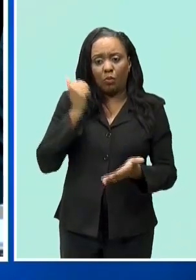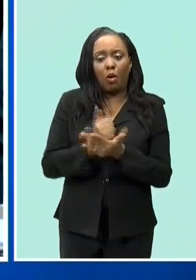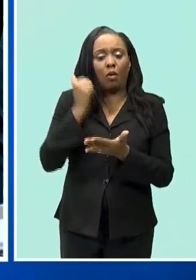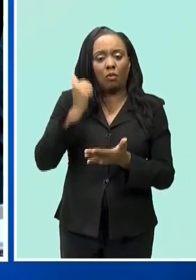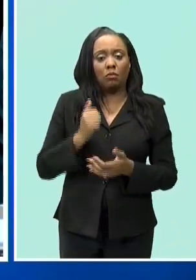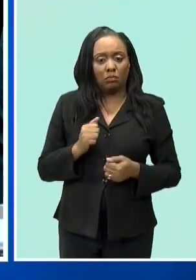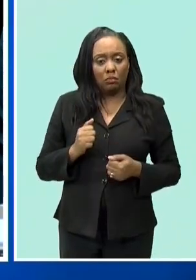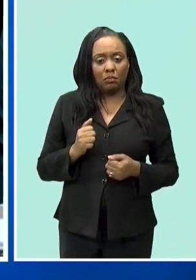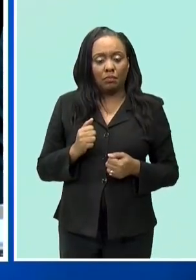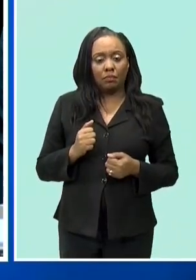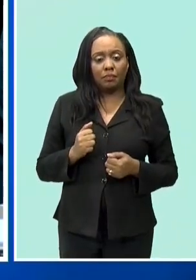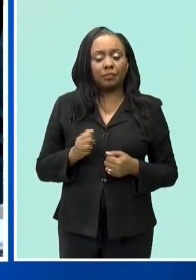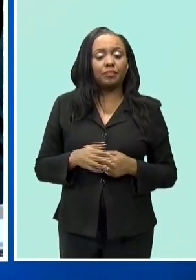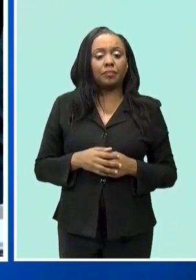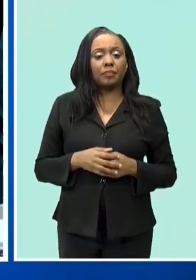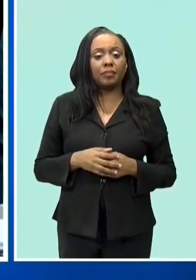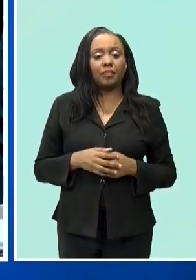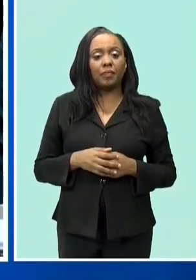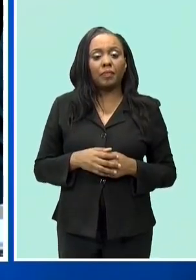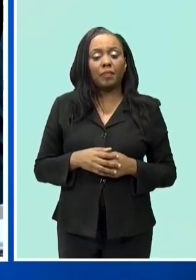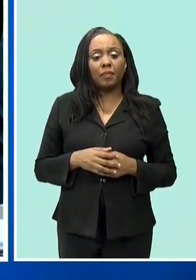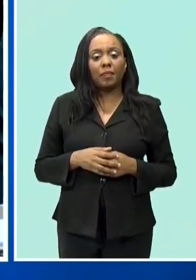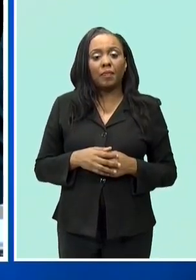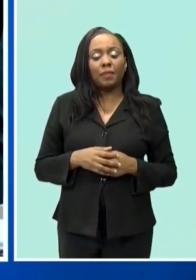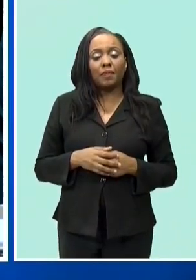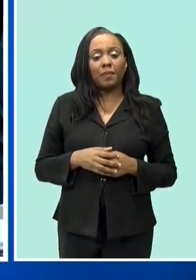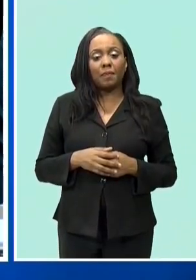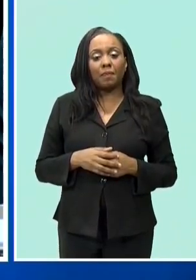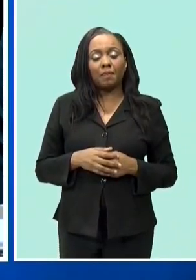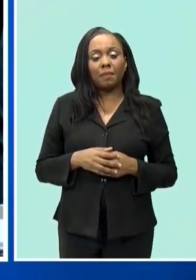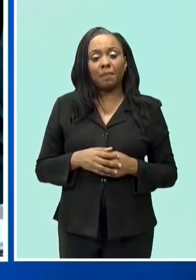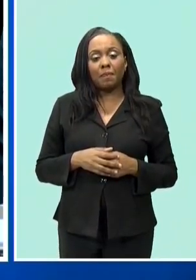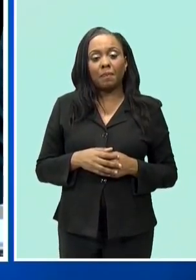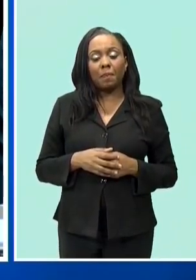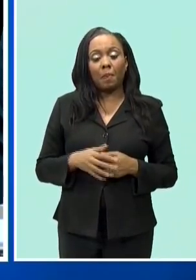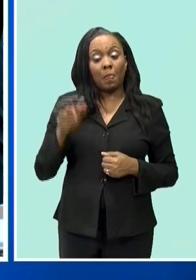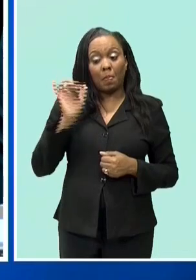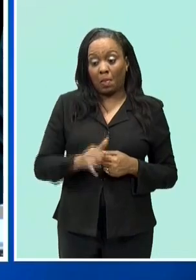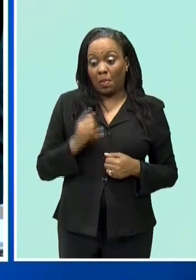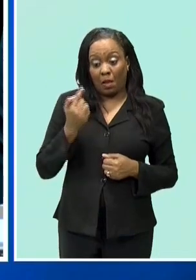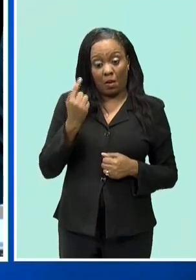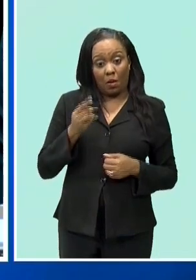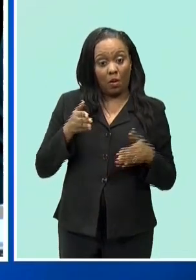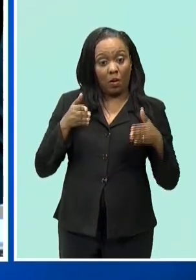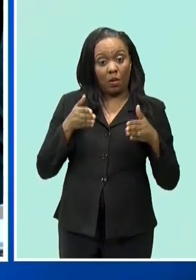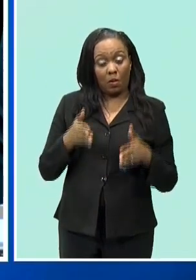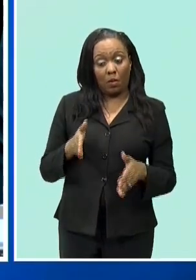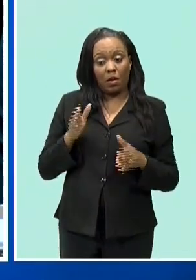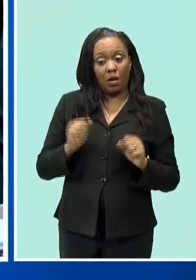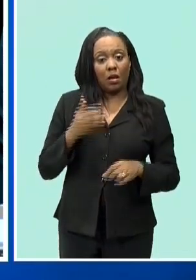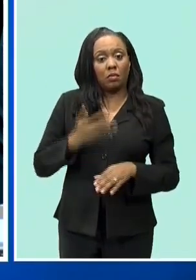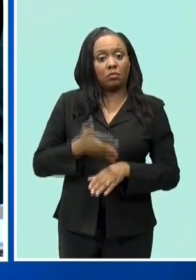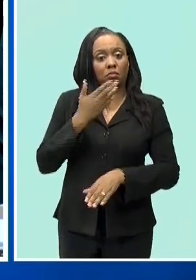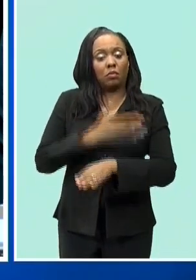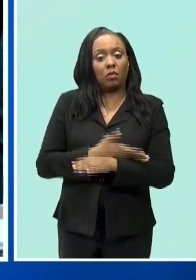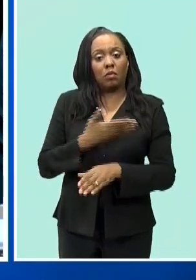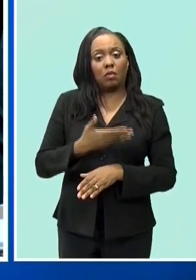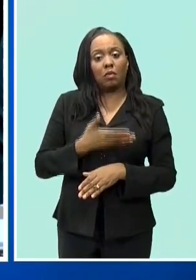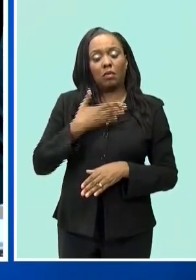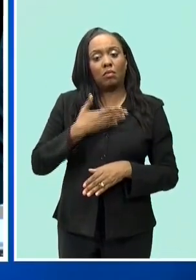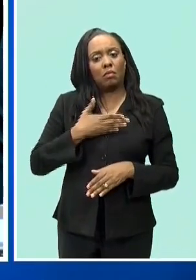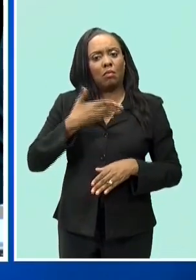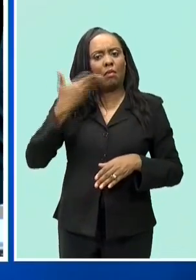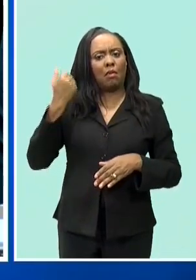electronic single window. And indeed, this is one of the facilities that can enhance our trade, because